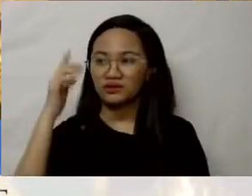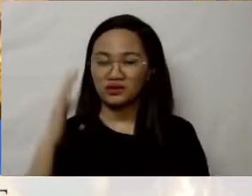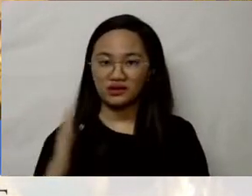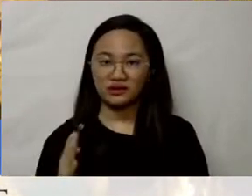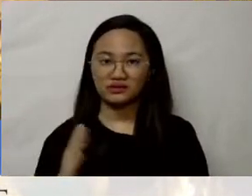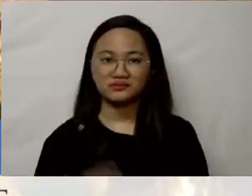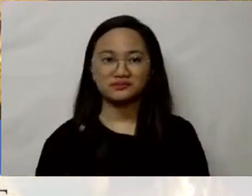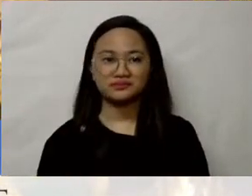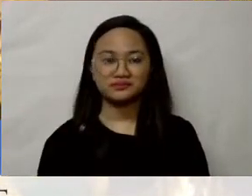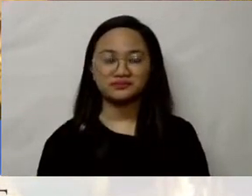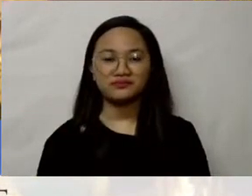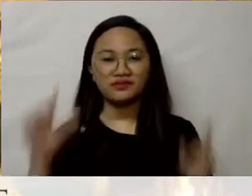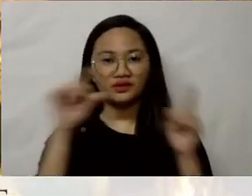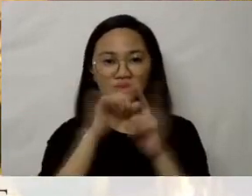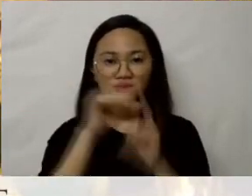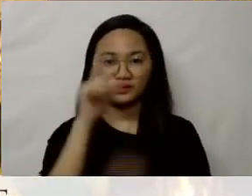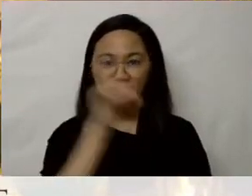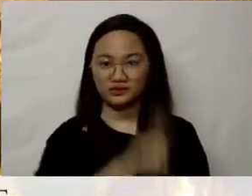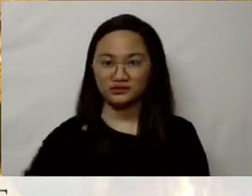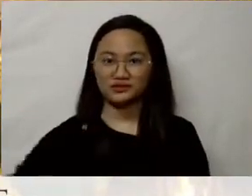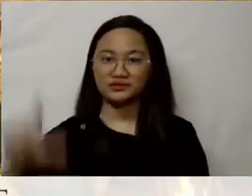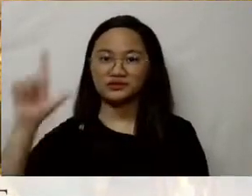The word of the Lord.